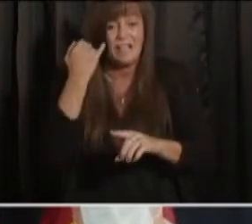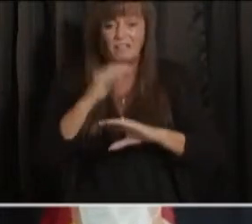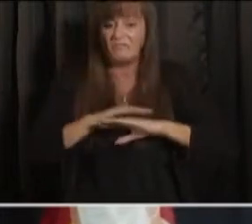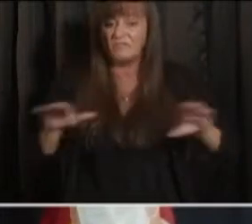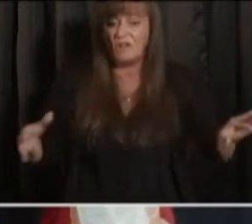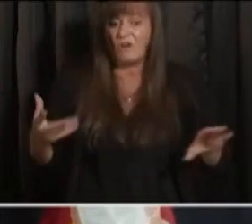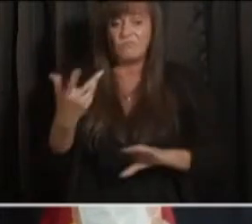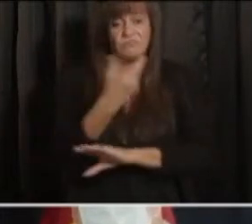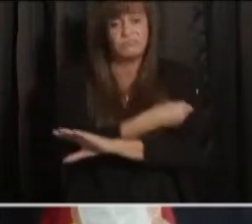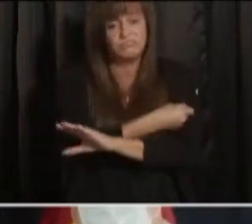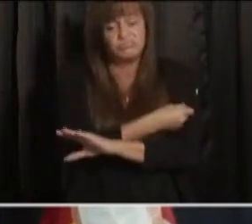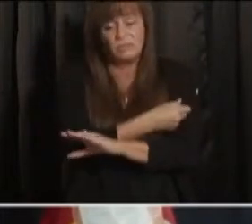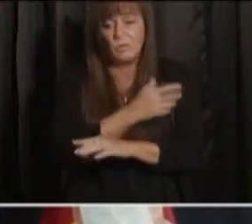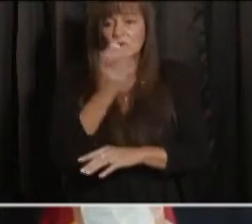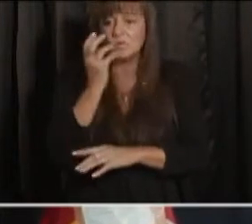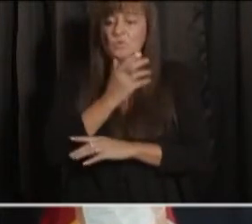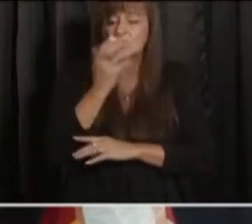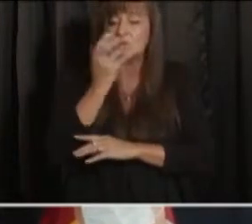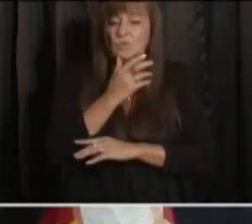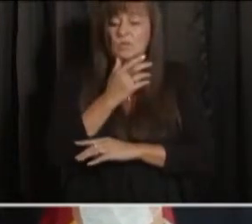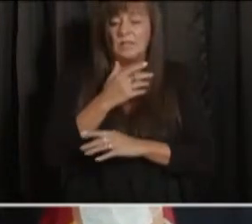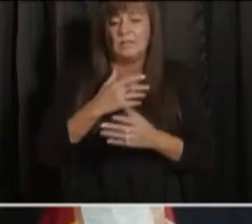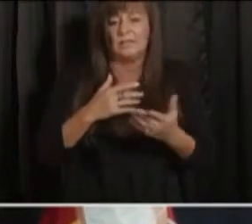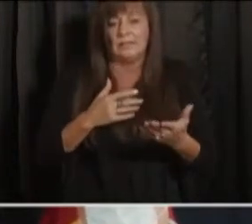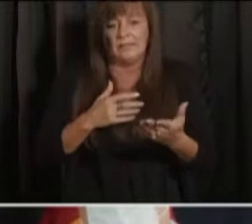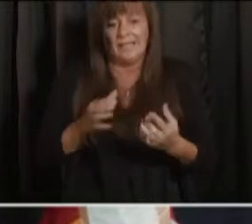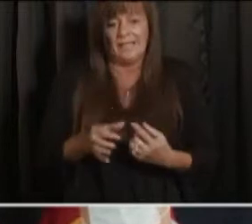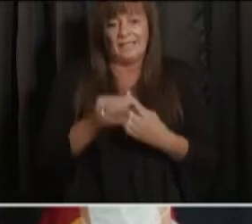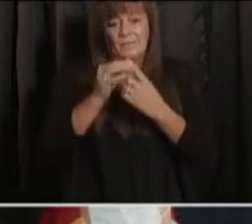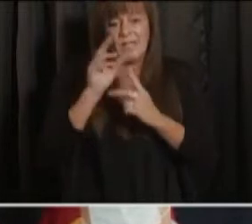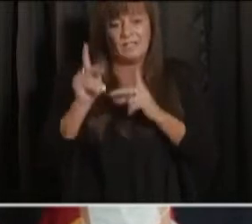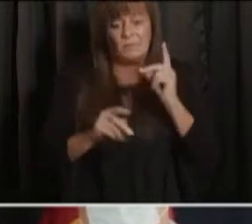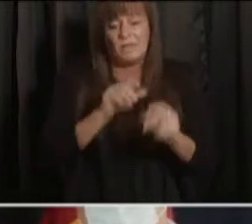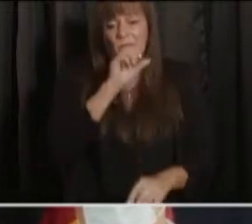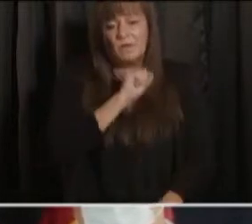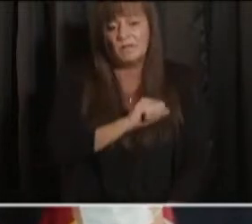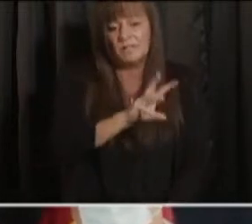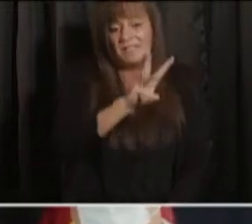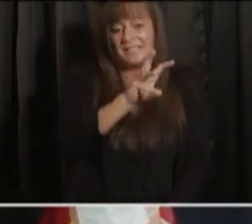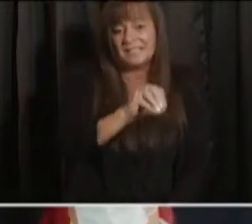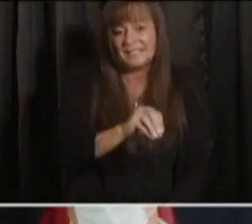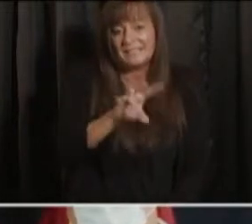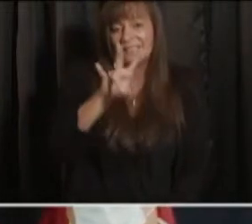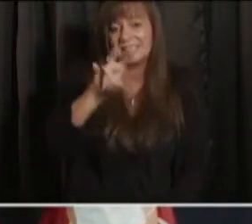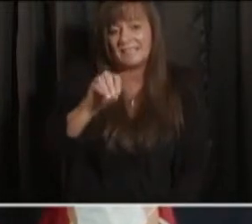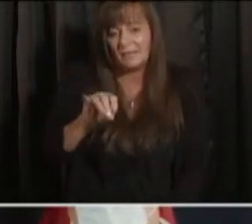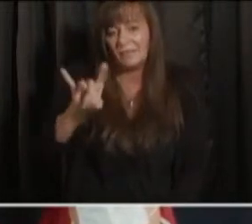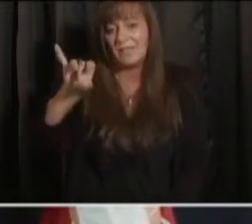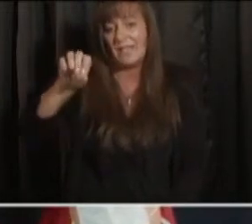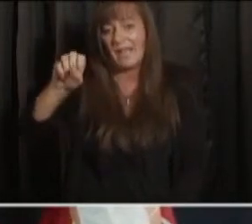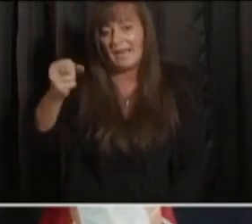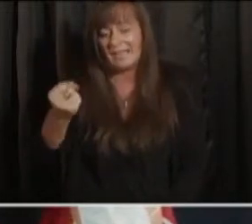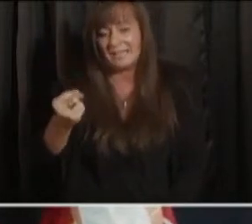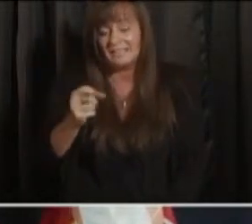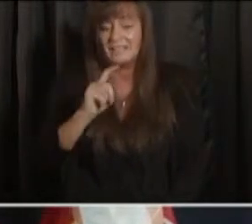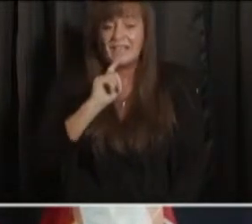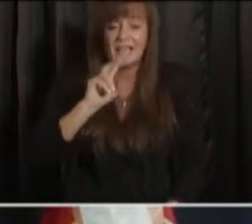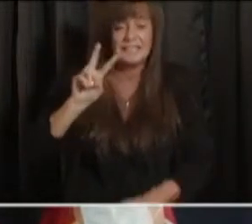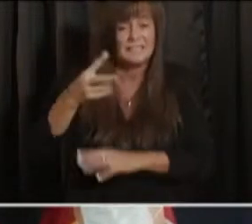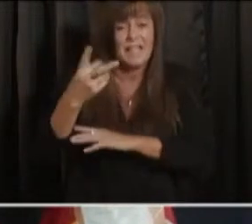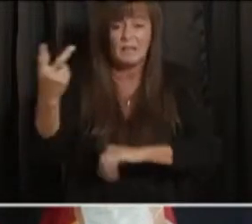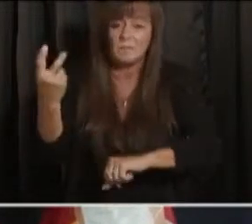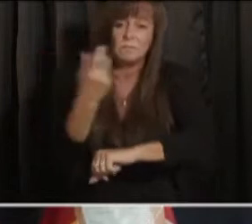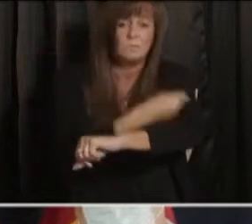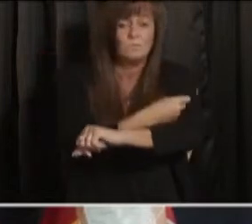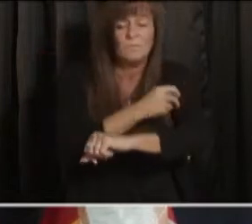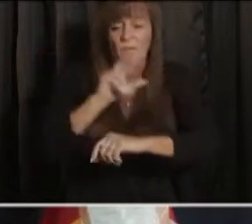unvaccinated. It also highlights the need, especially for people in their 60s, 70s, and 80s, to get your booster after 6 months to increase that level